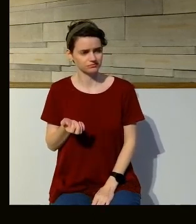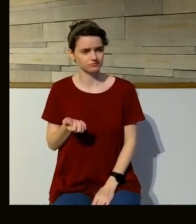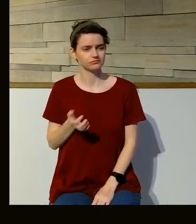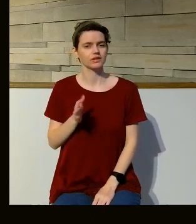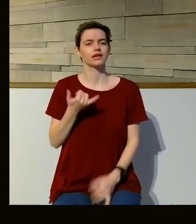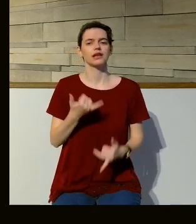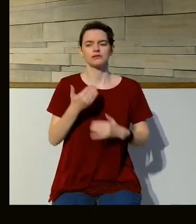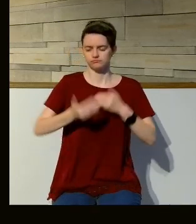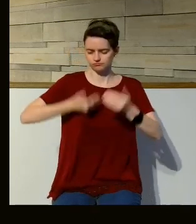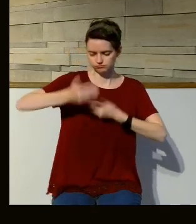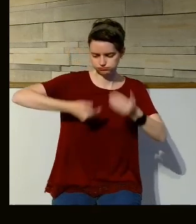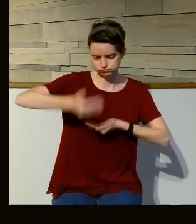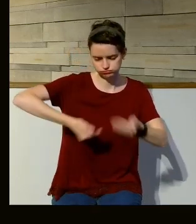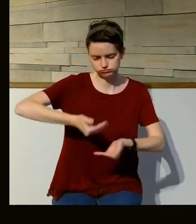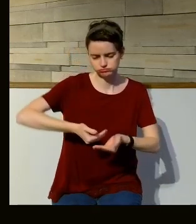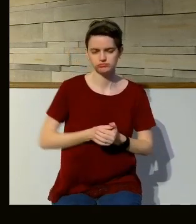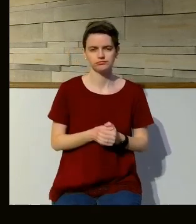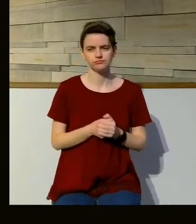Now fast forward with me.